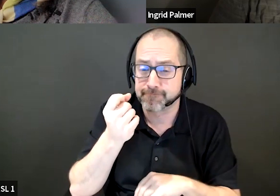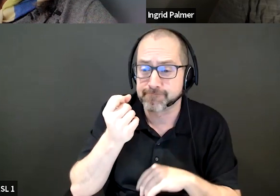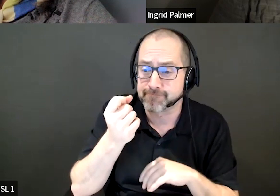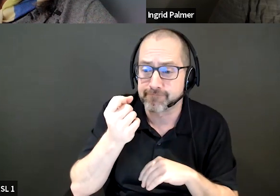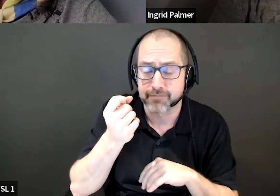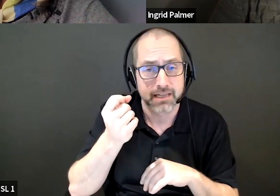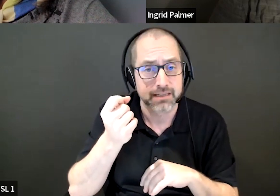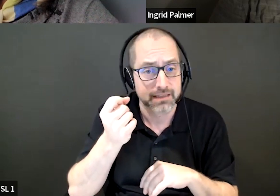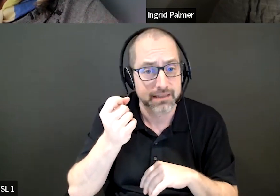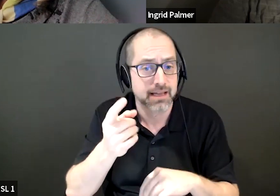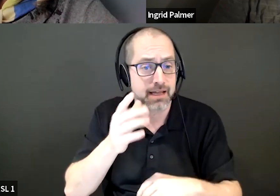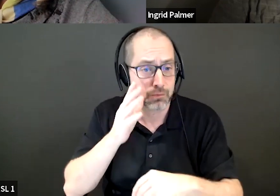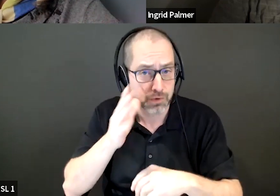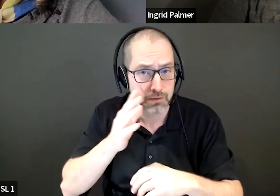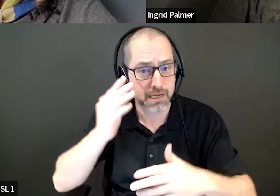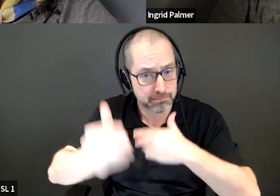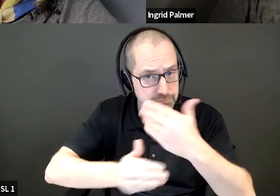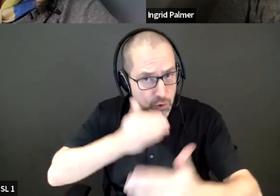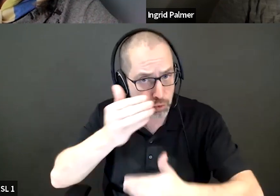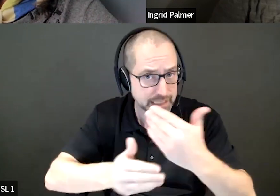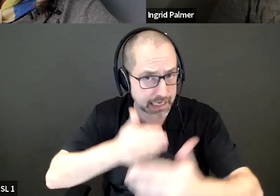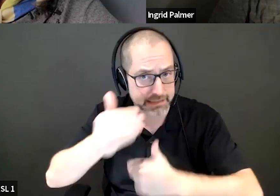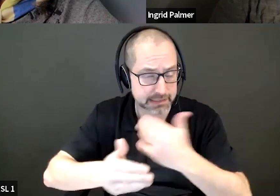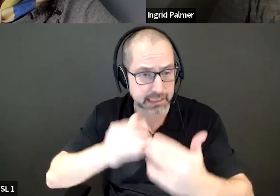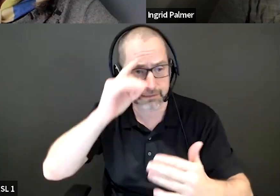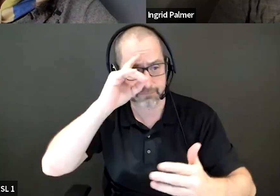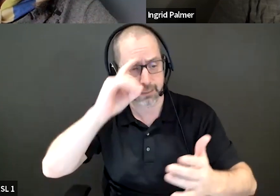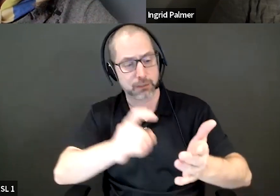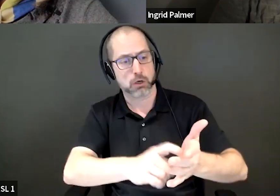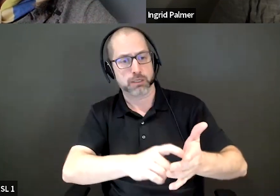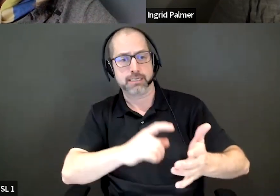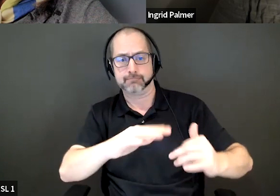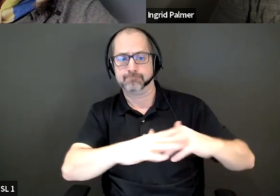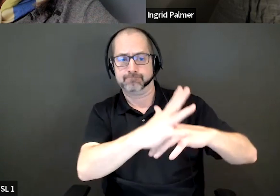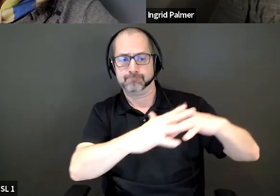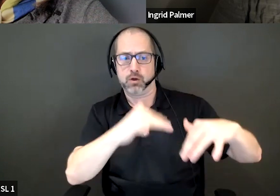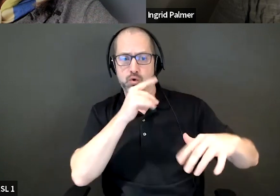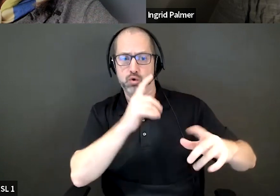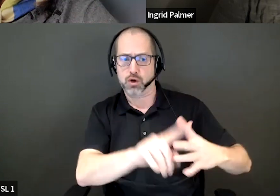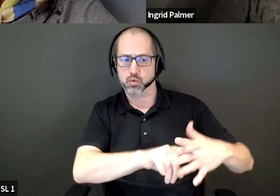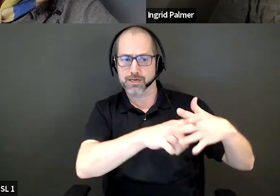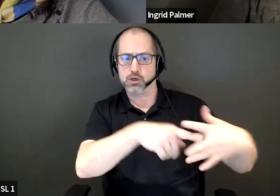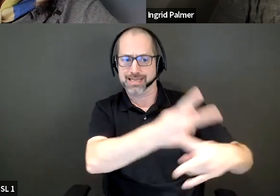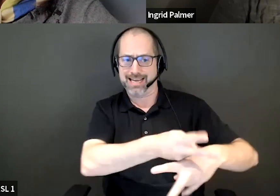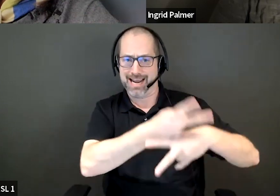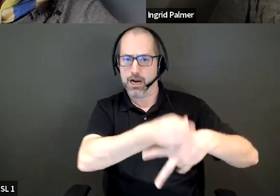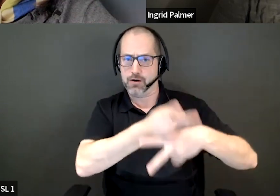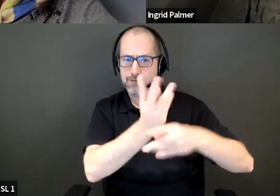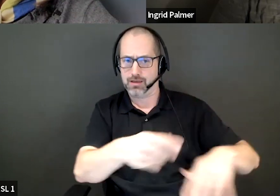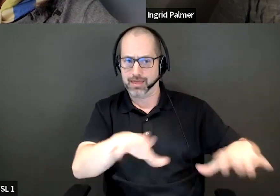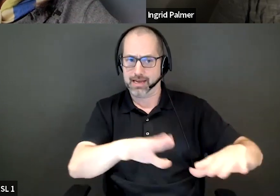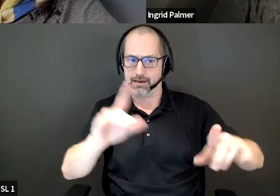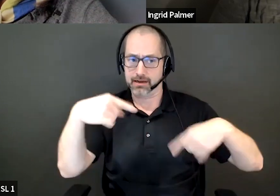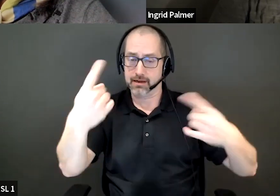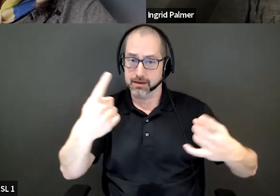a process of acknowledgement of the original caretakers of our lands, a reclamation,